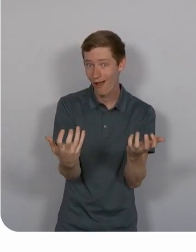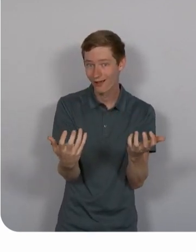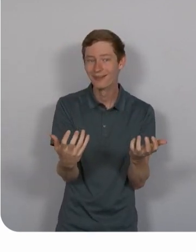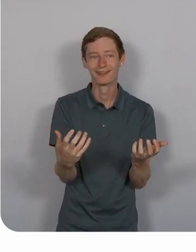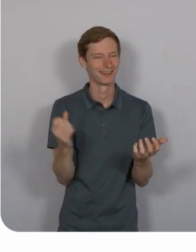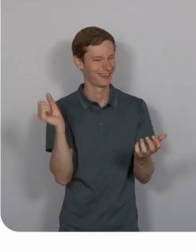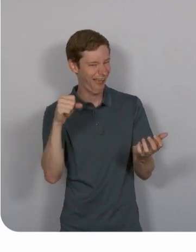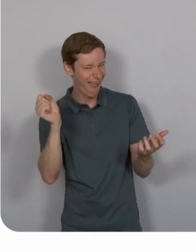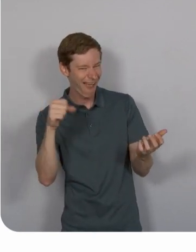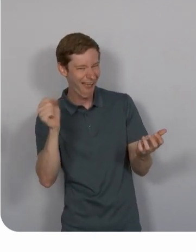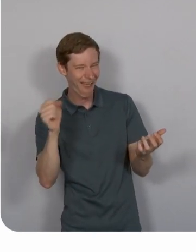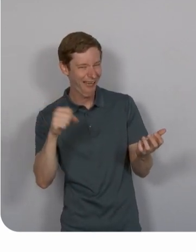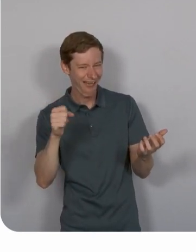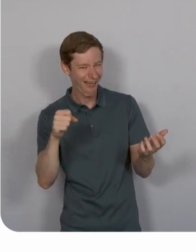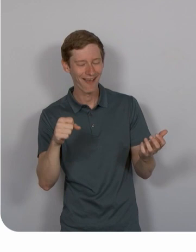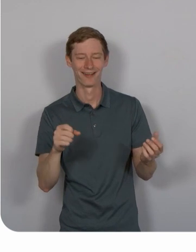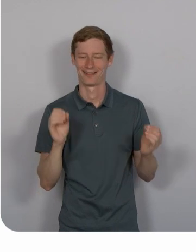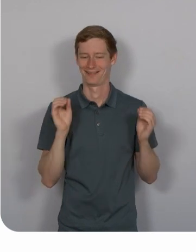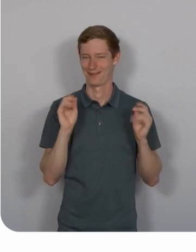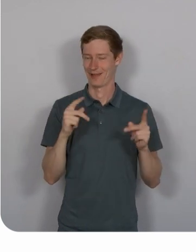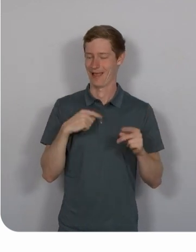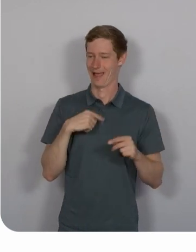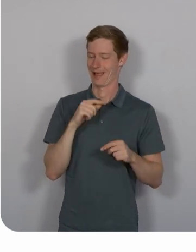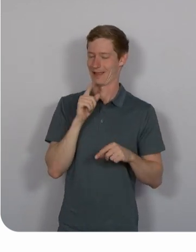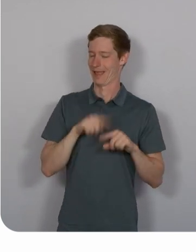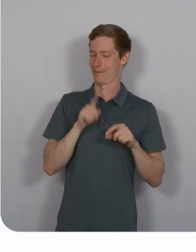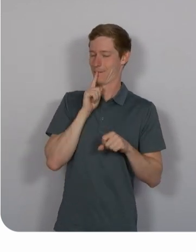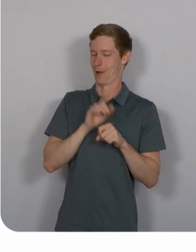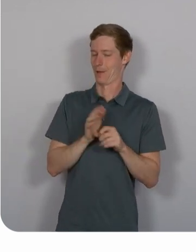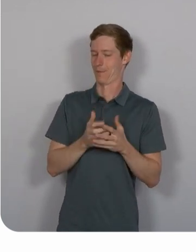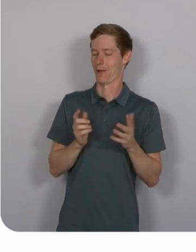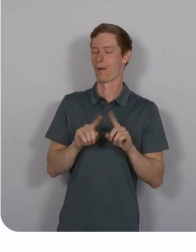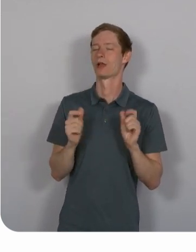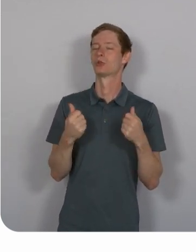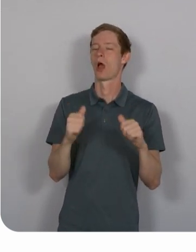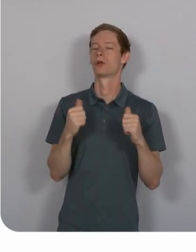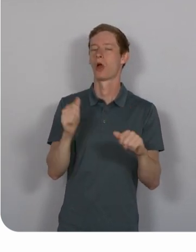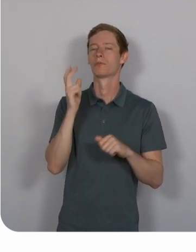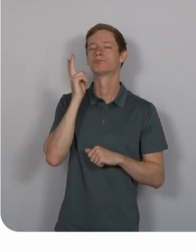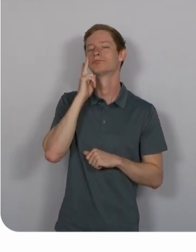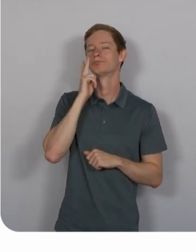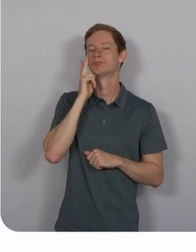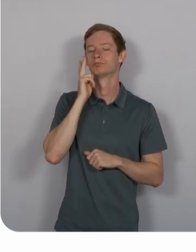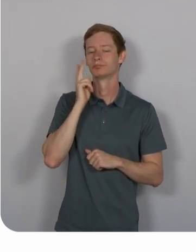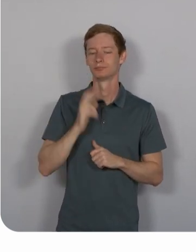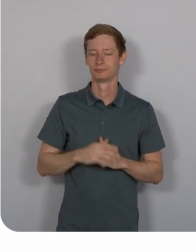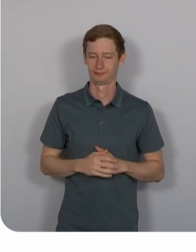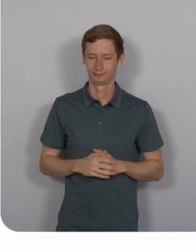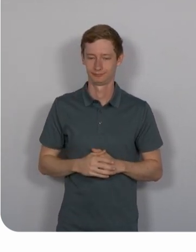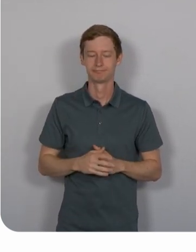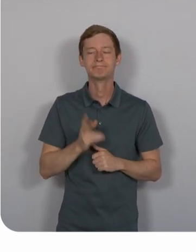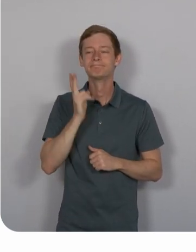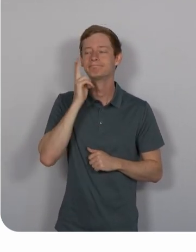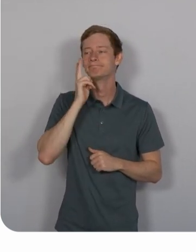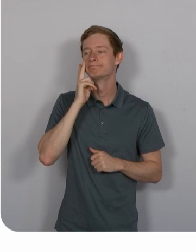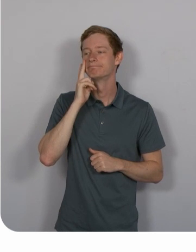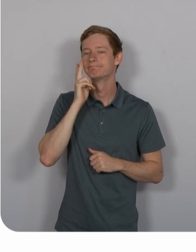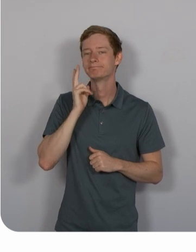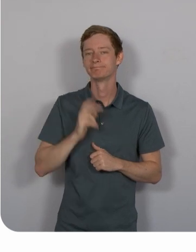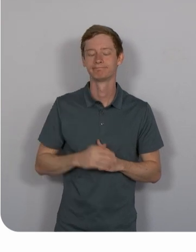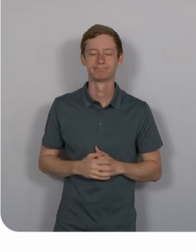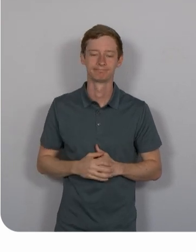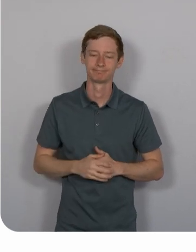Yeah! All right. Can't promise much, but let's try it. Let's try it and see what happens. All right. So let's see. Where are we?